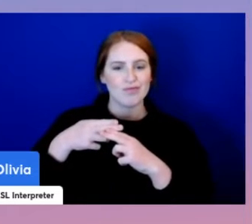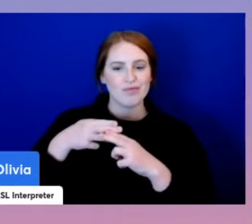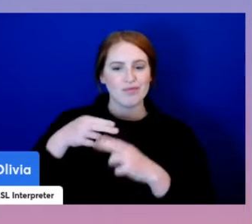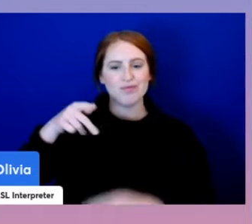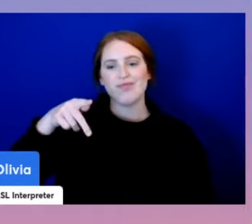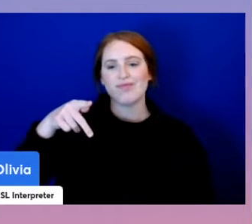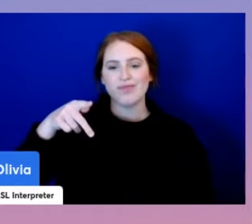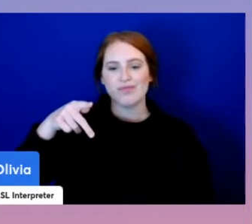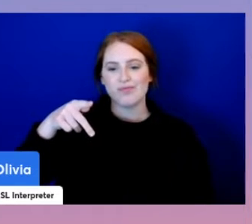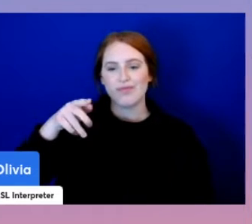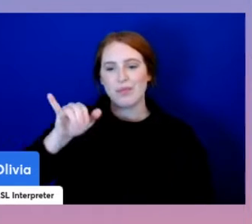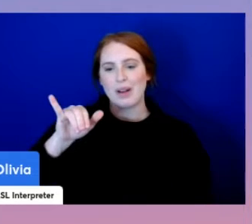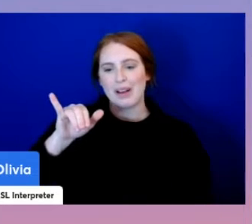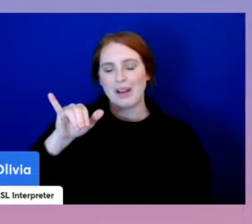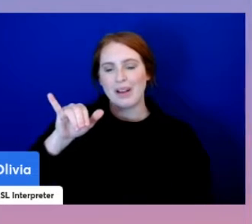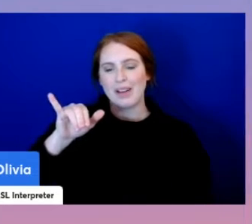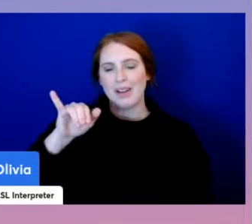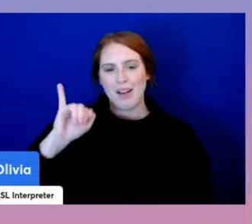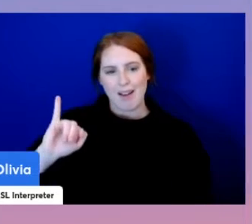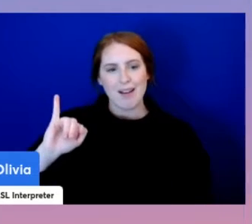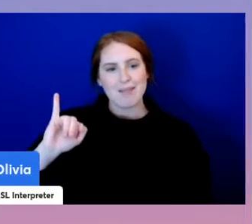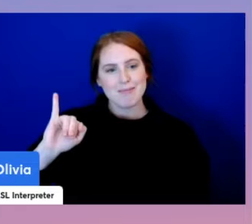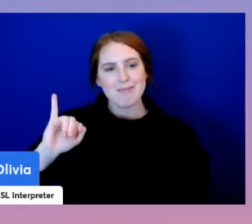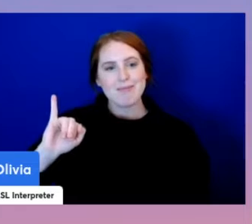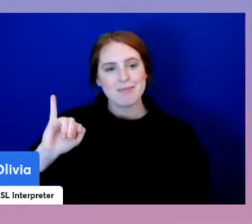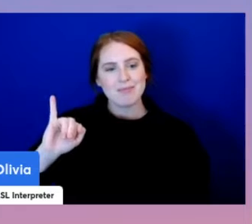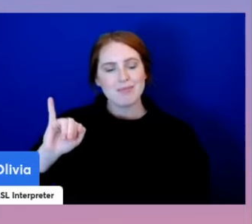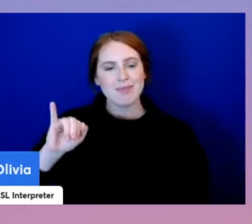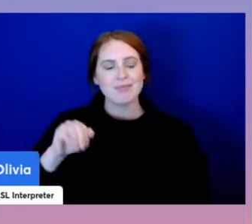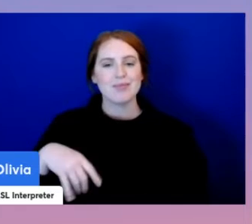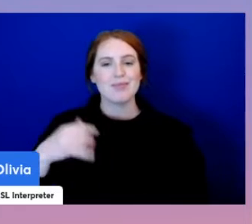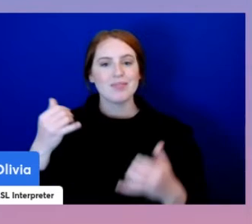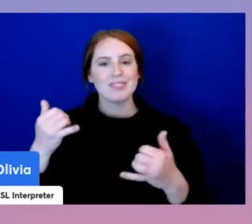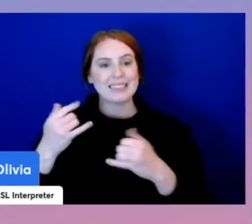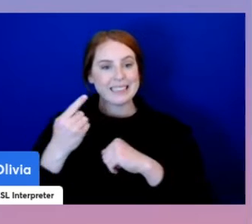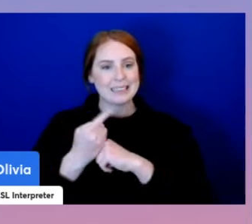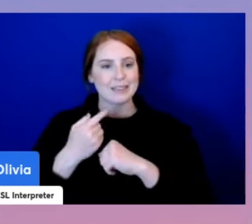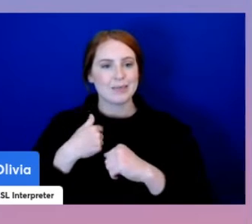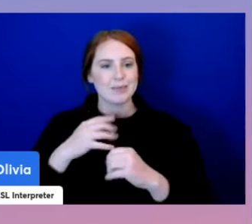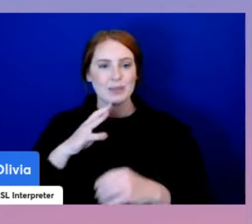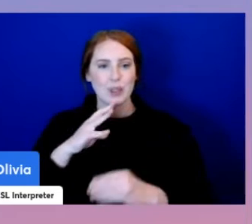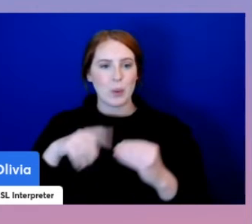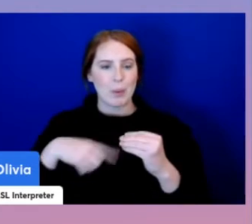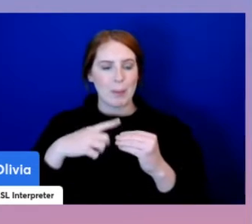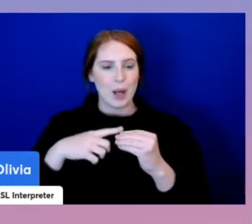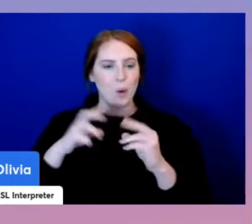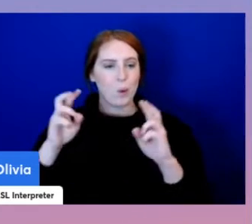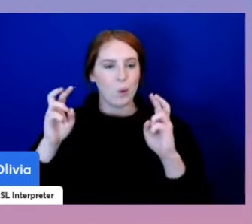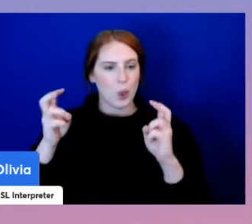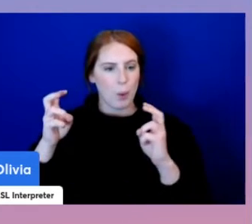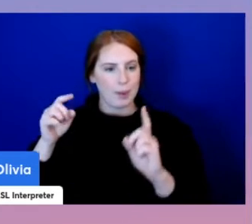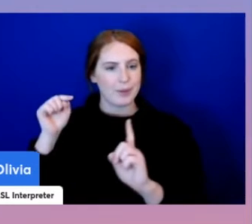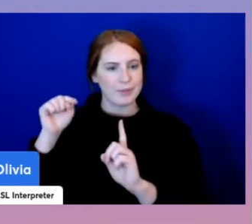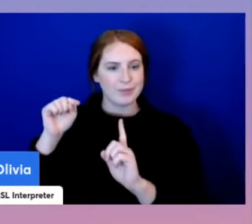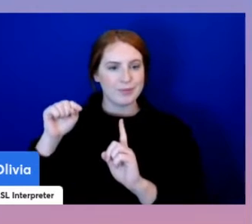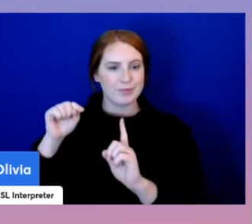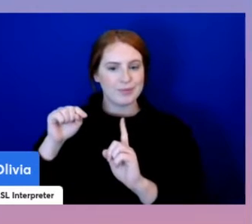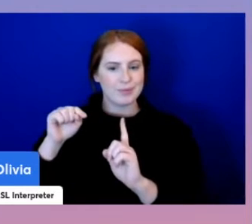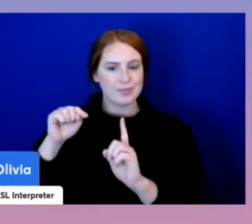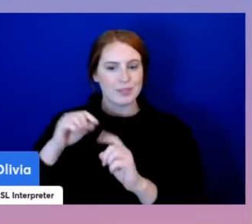FYI. Today I'm talking about the topic